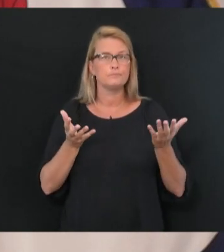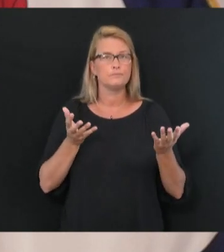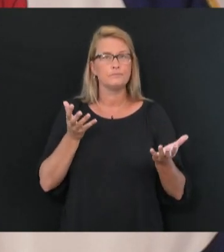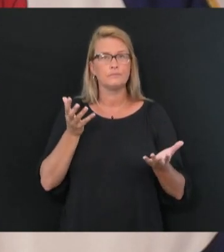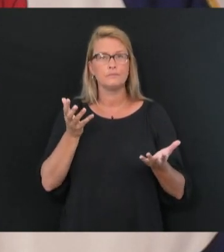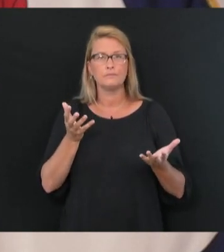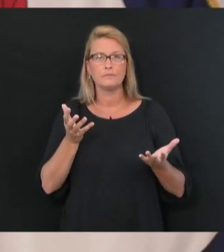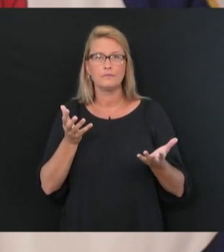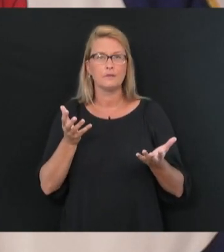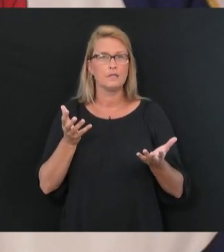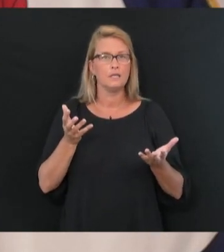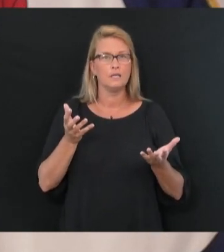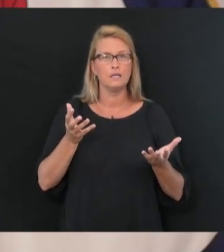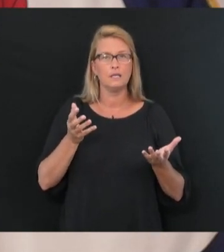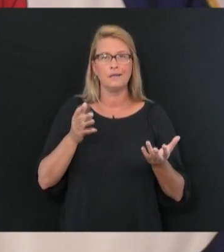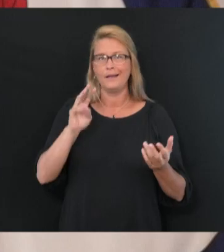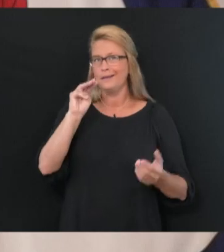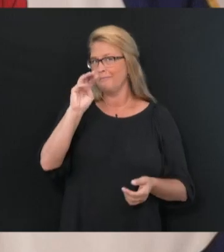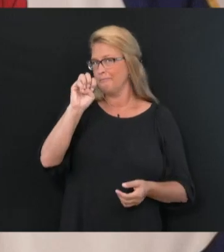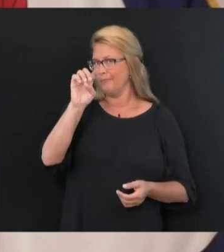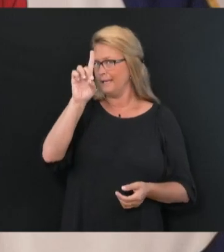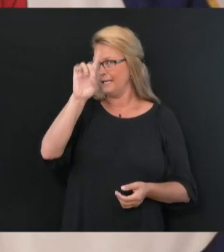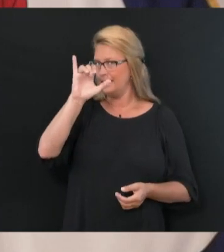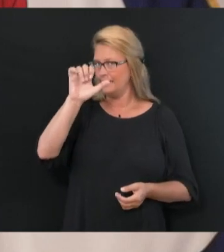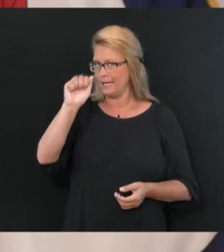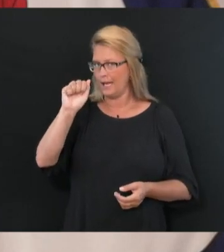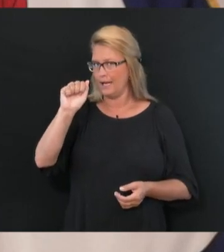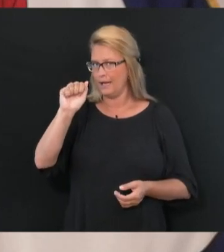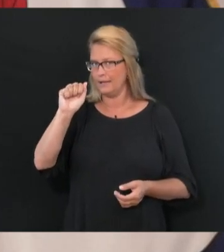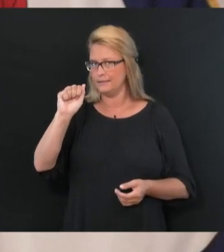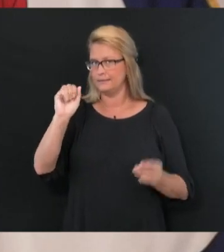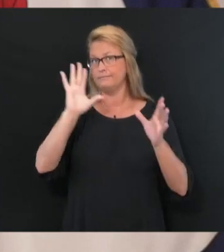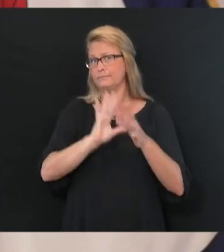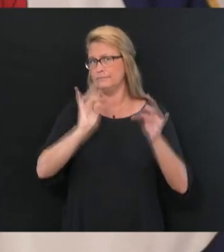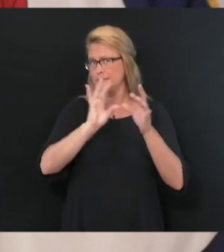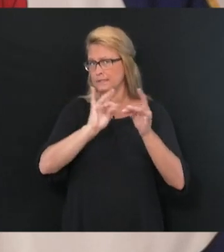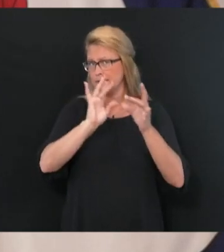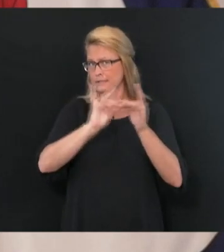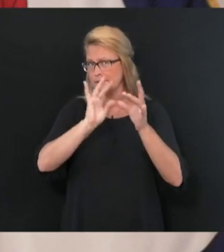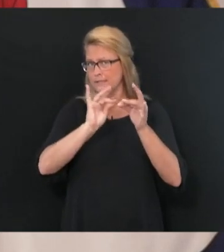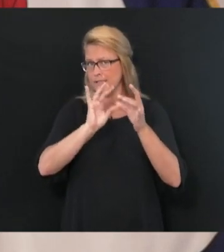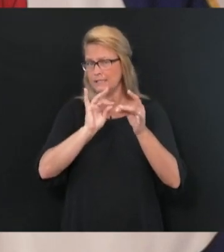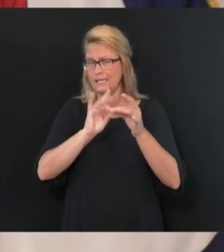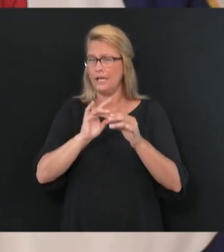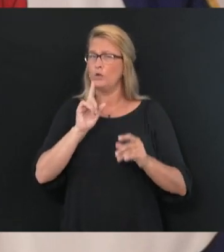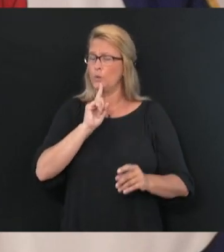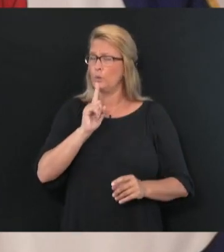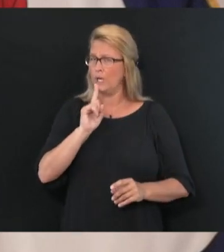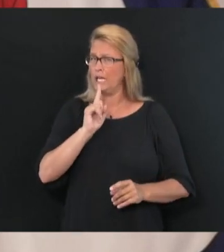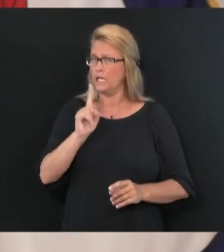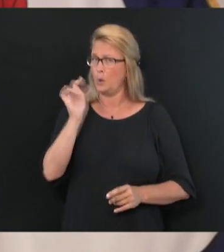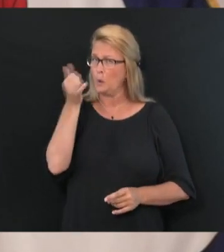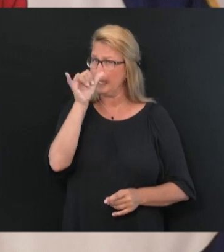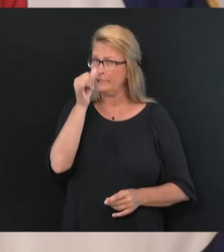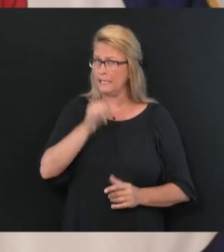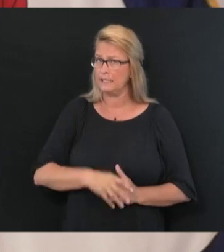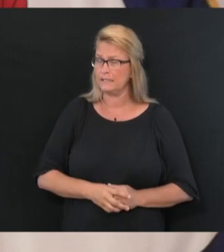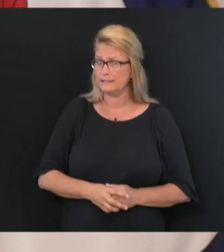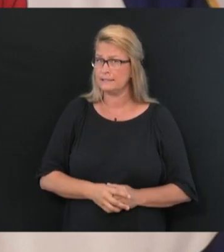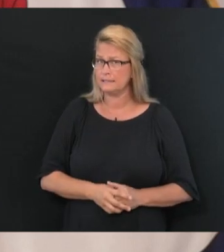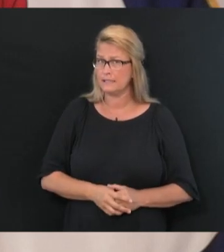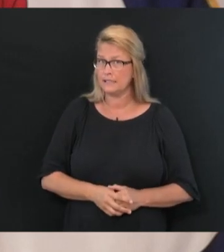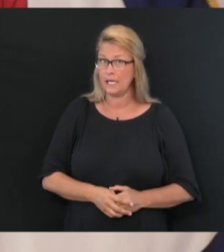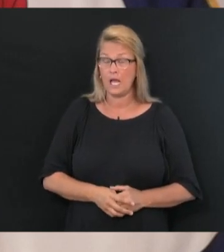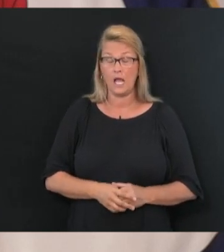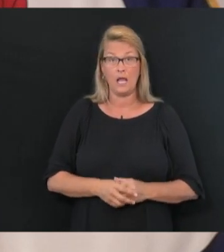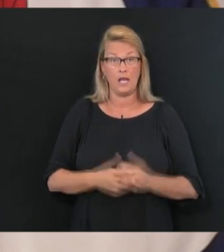saber rattling of the media, which is just as ridiculous can be. And from the